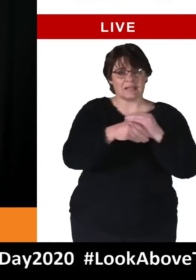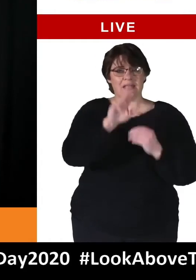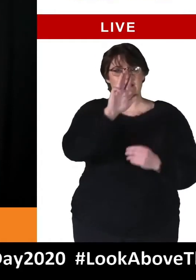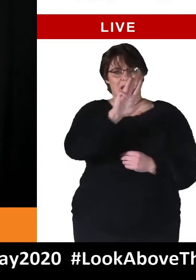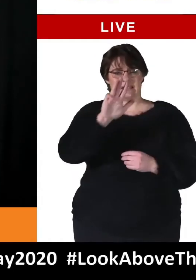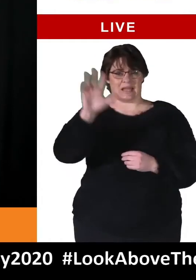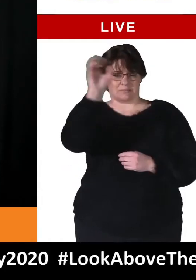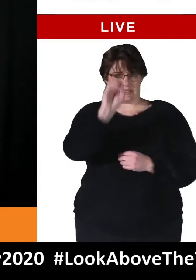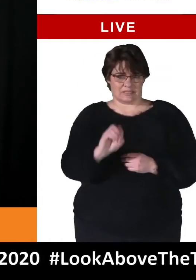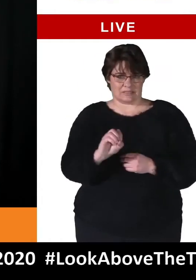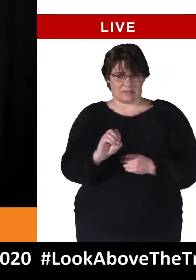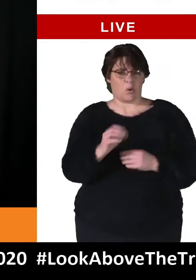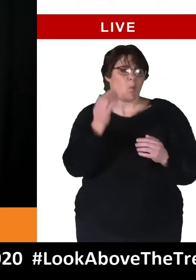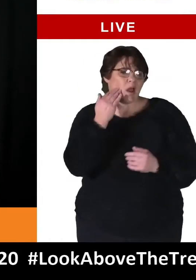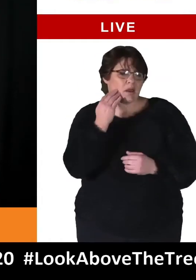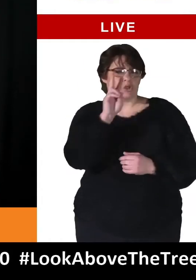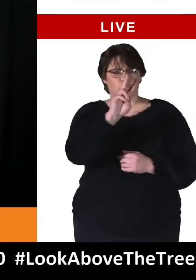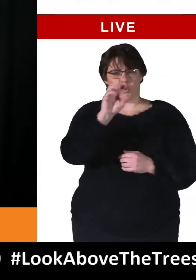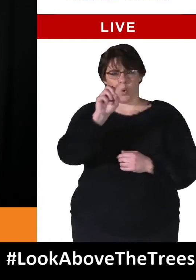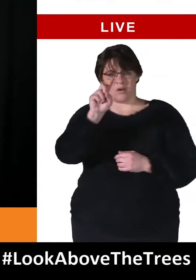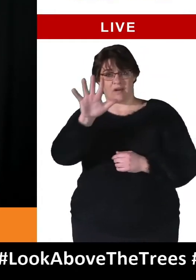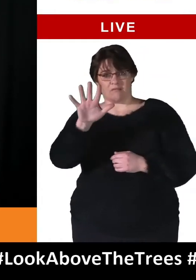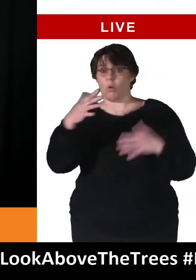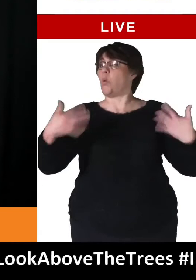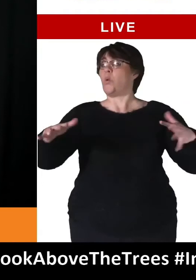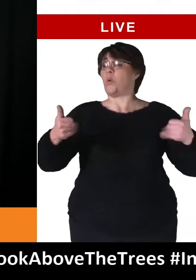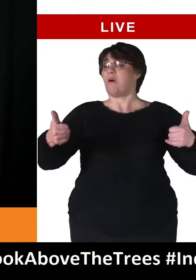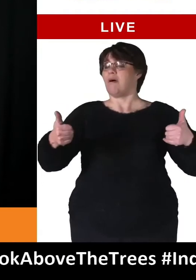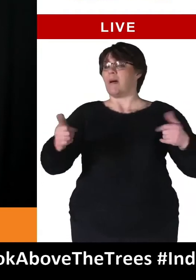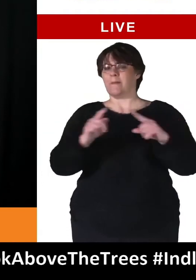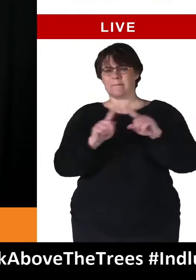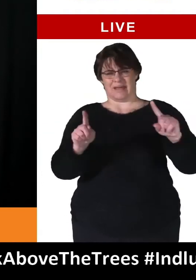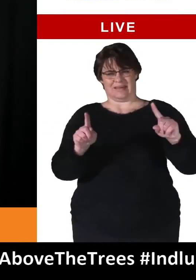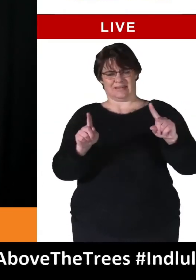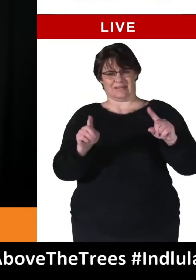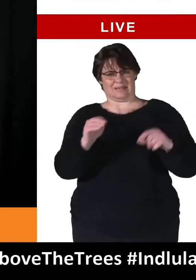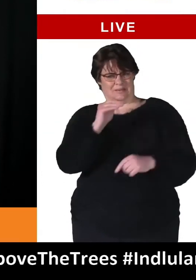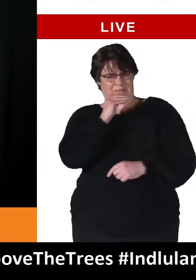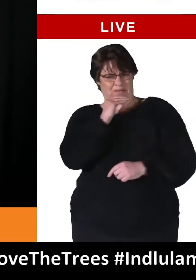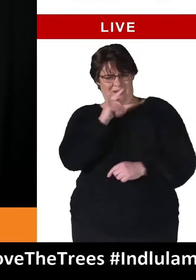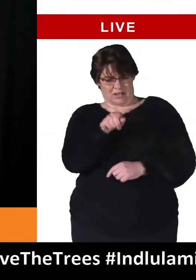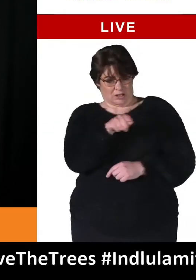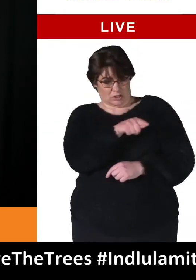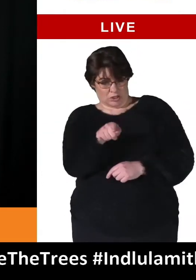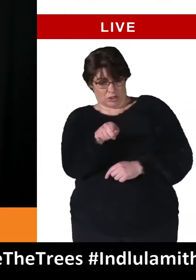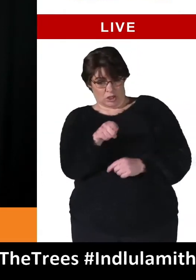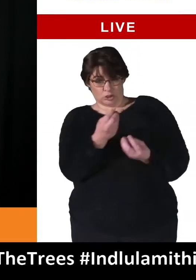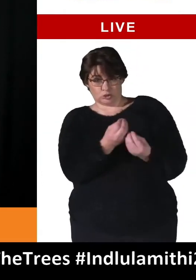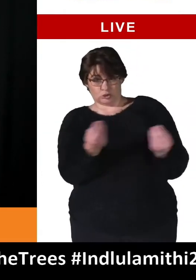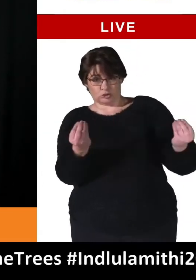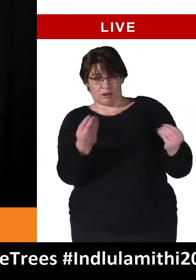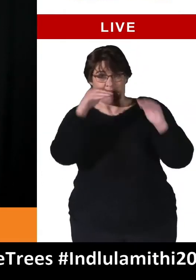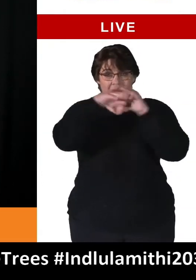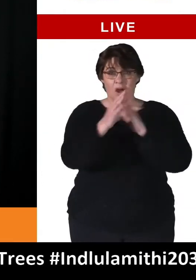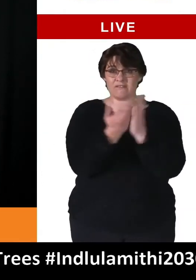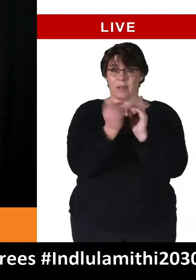in 2015. That's great. It still doesn't make these children in the no-fee